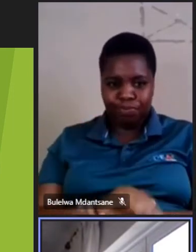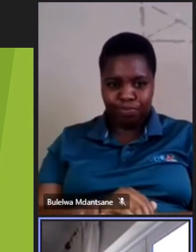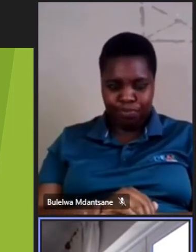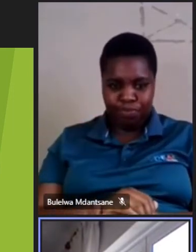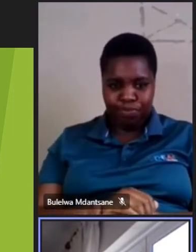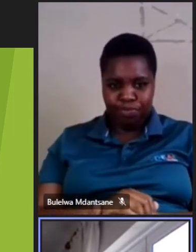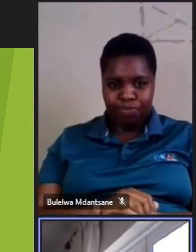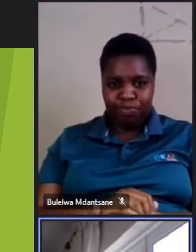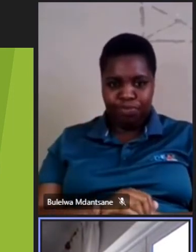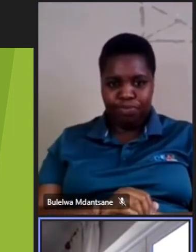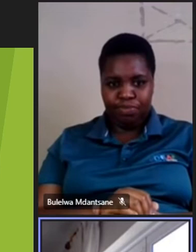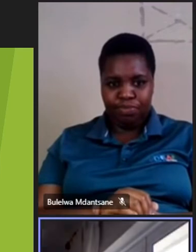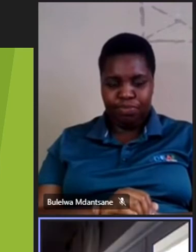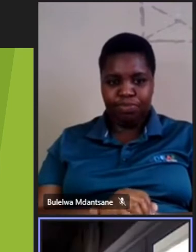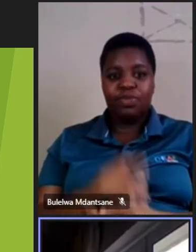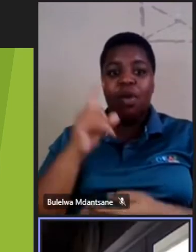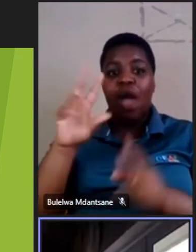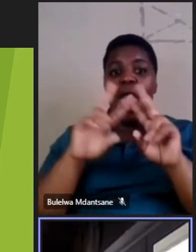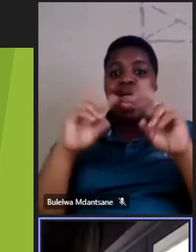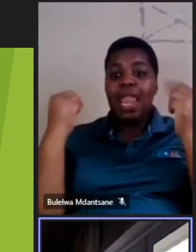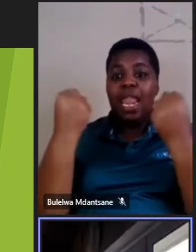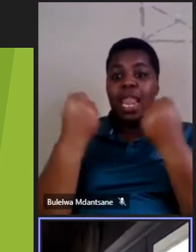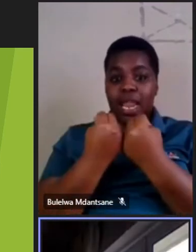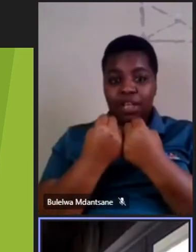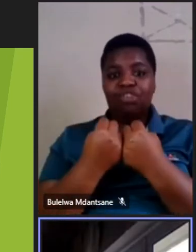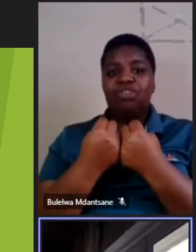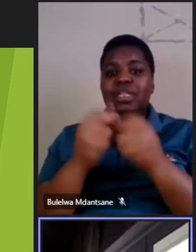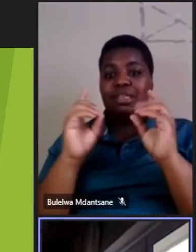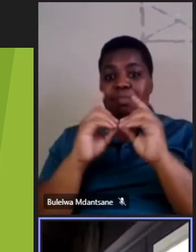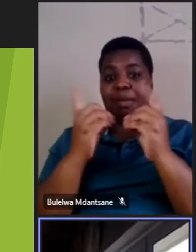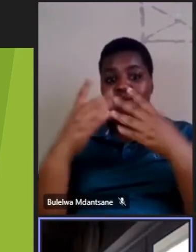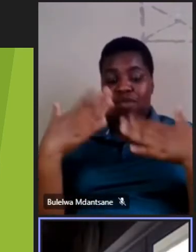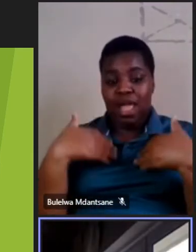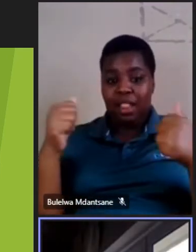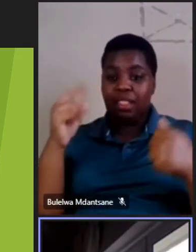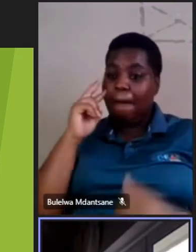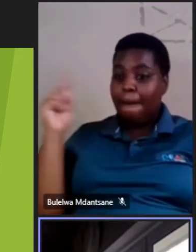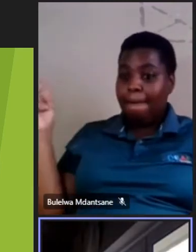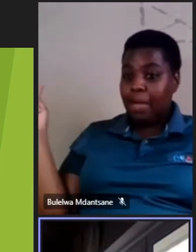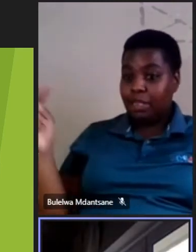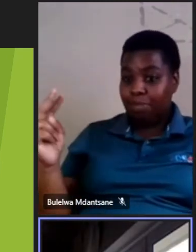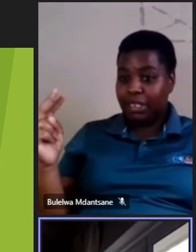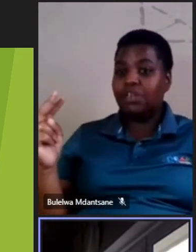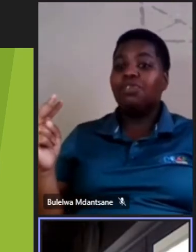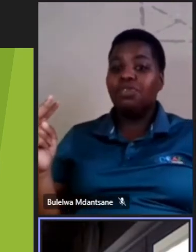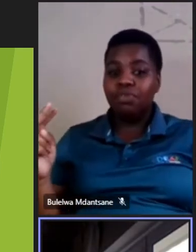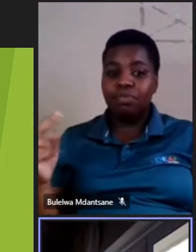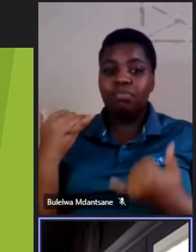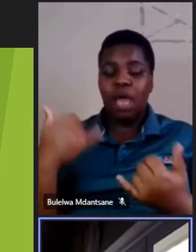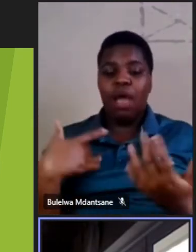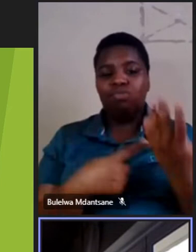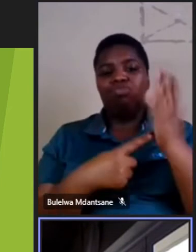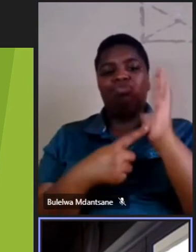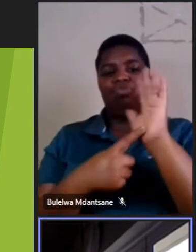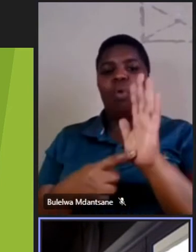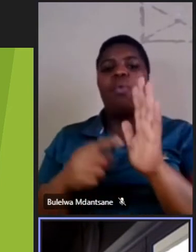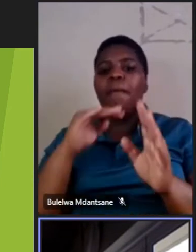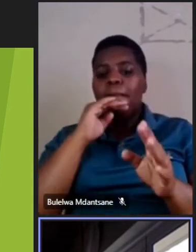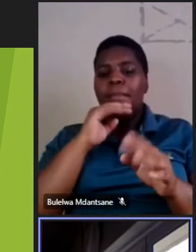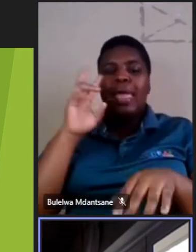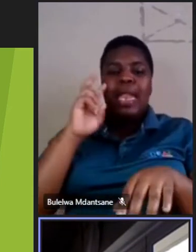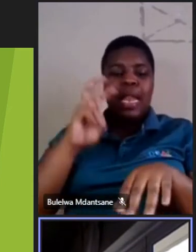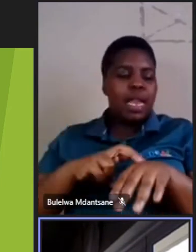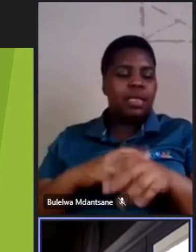From National Department of Health's perspective, it just shows how much still needs to be